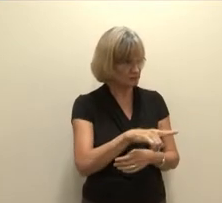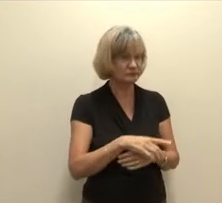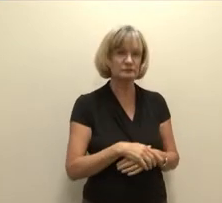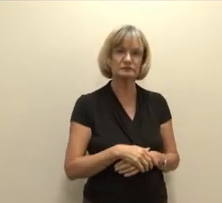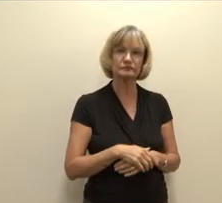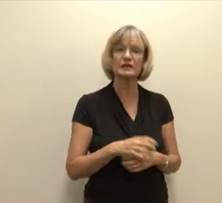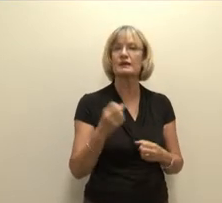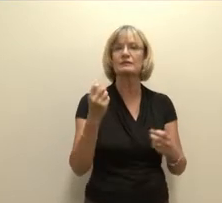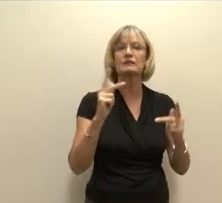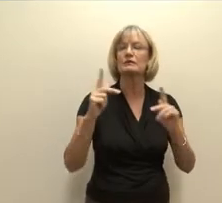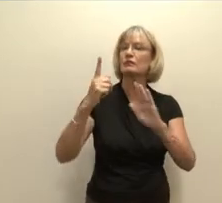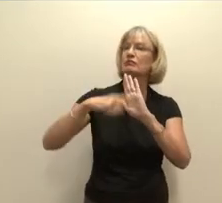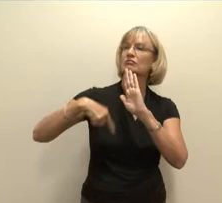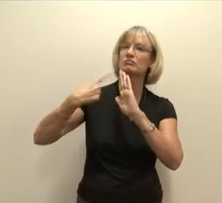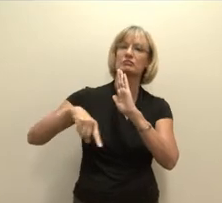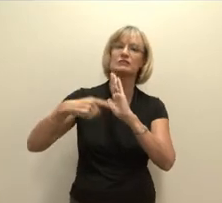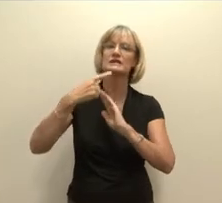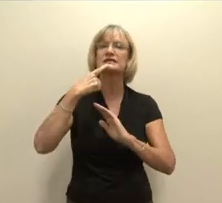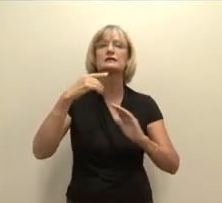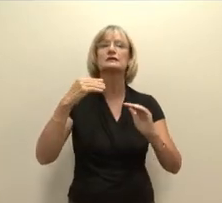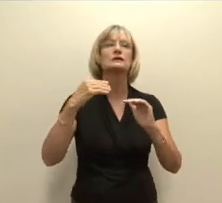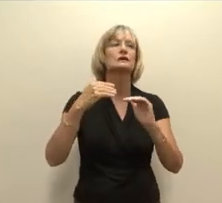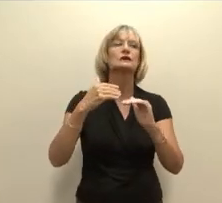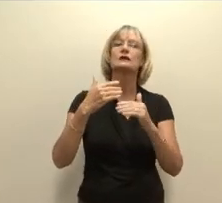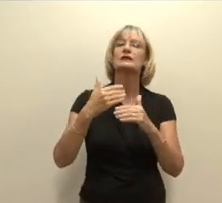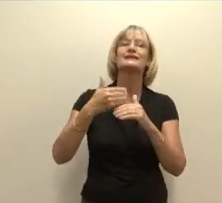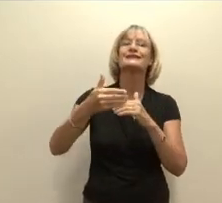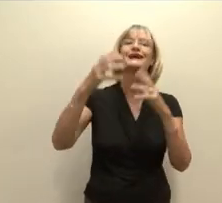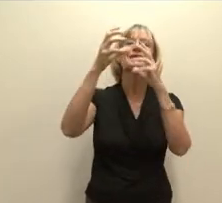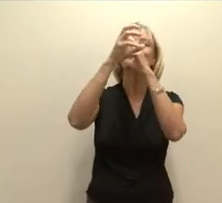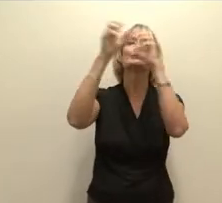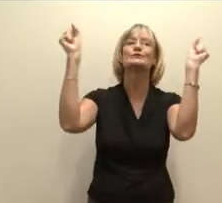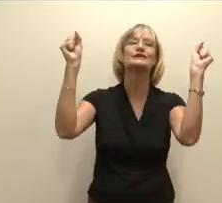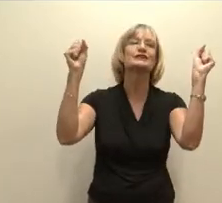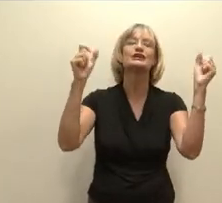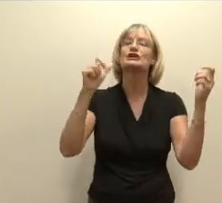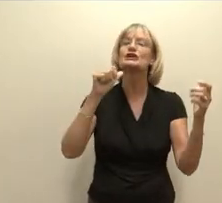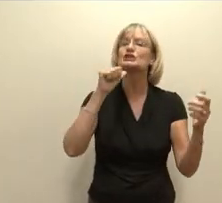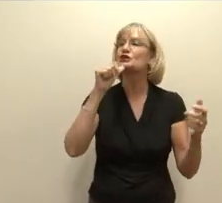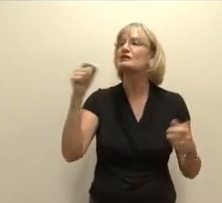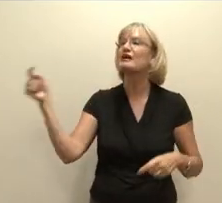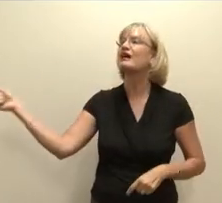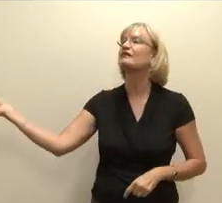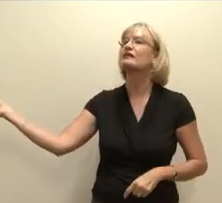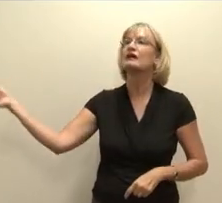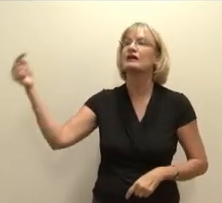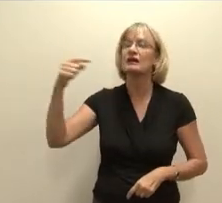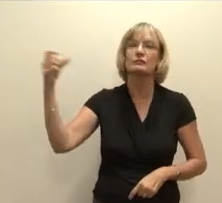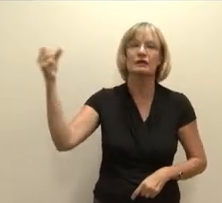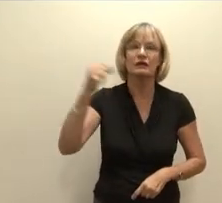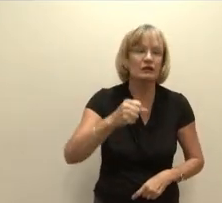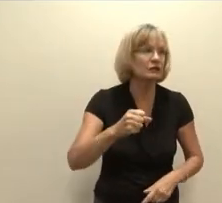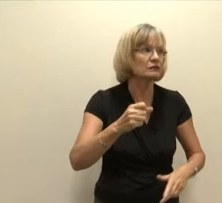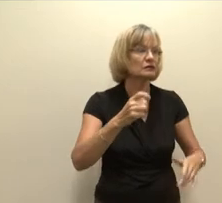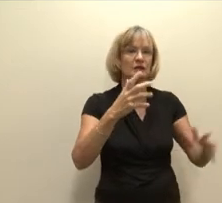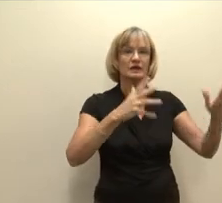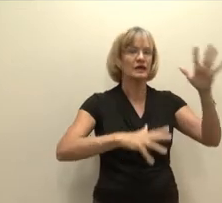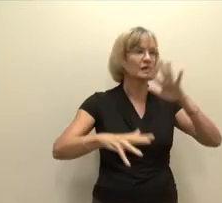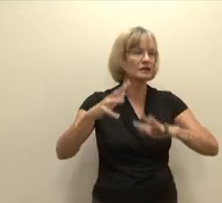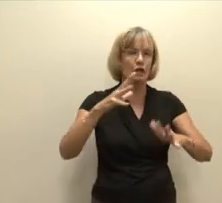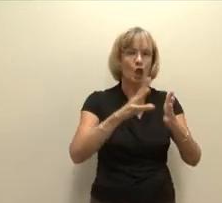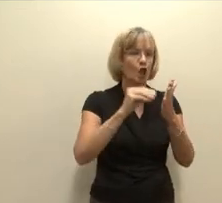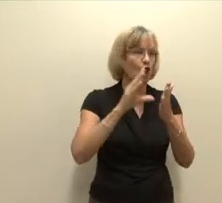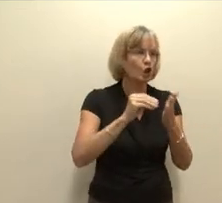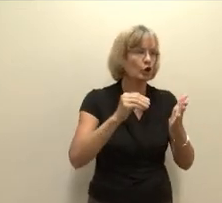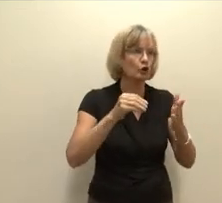Critics have also said that the next superintendent should not be learning on the job at our kids' expense, that